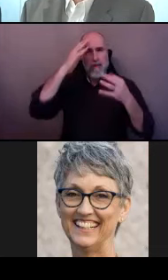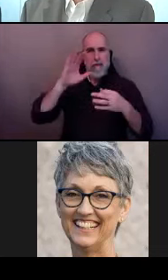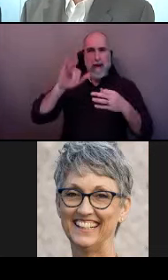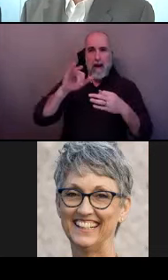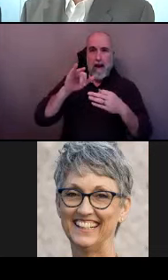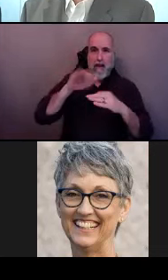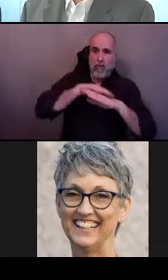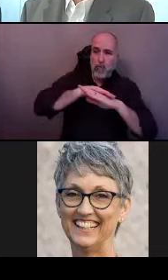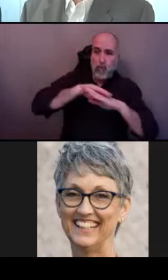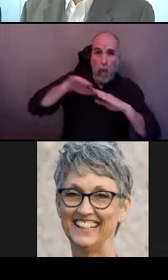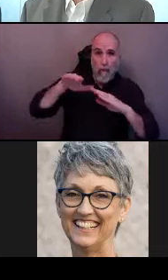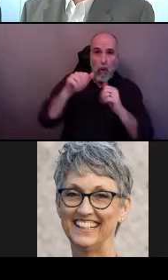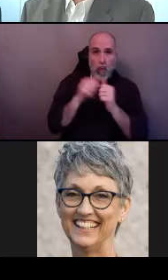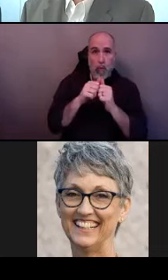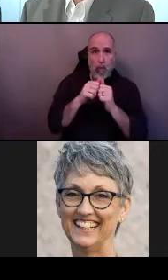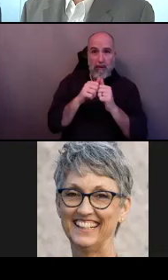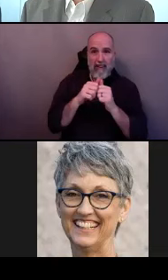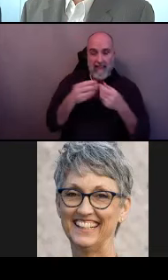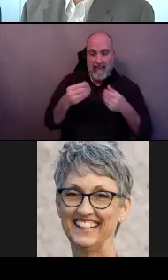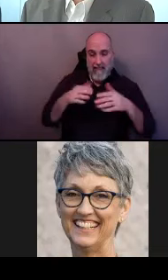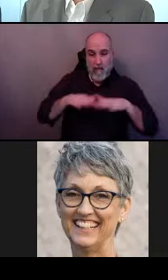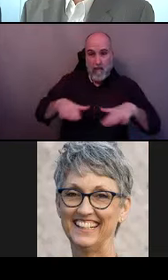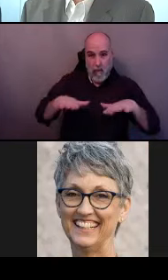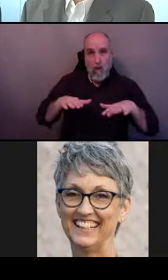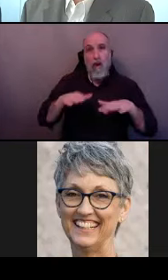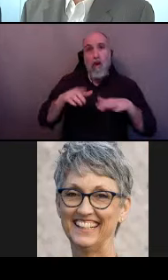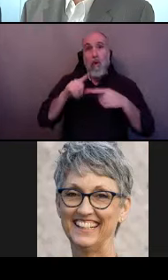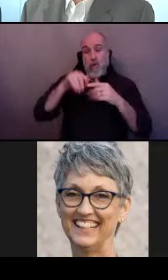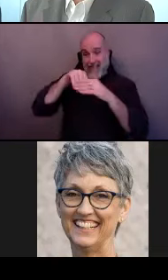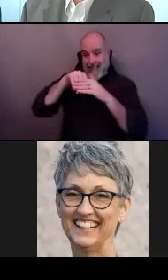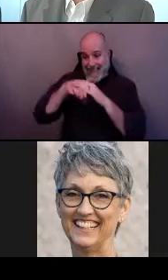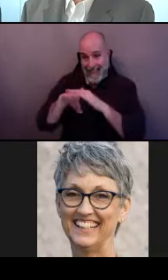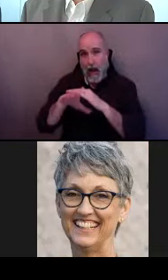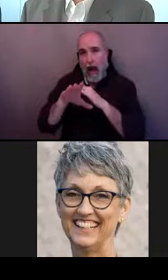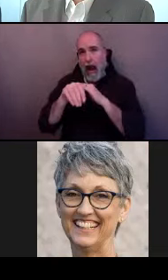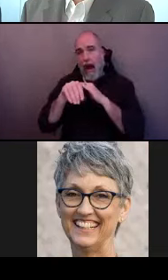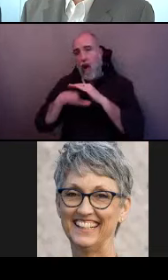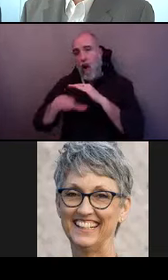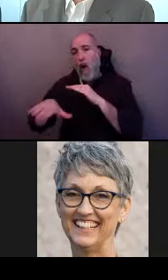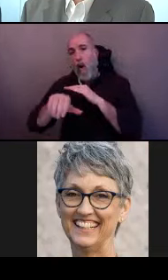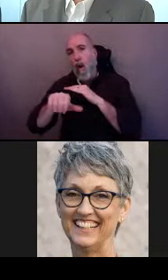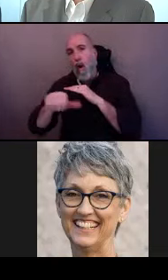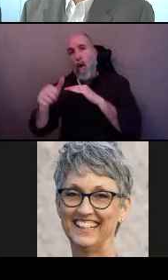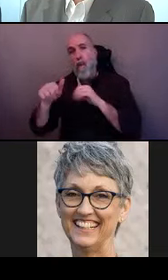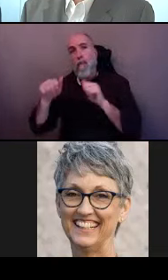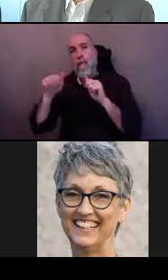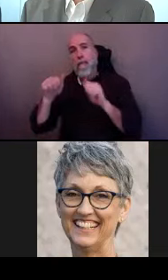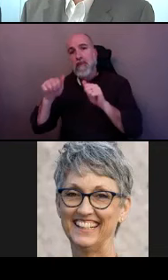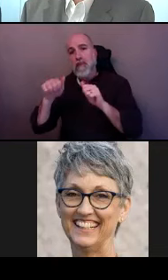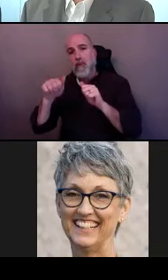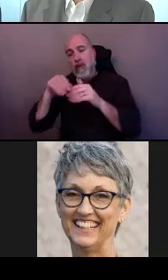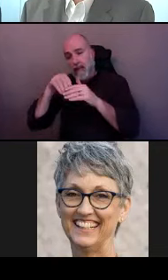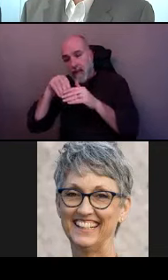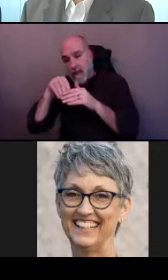the elevation of the finished floor at the visible dwelling entrance and all potential origin points as defined